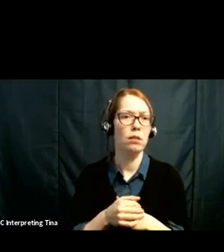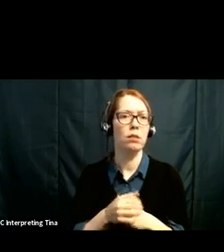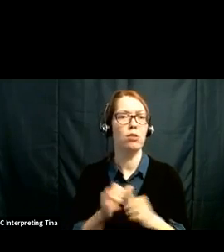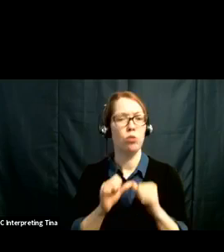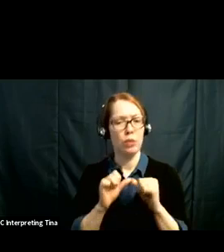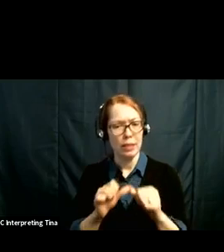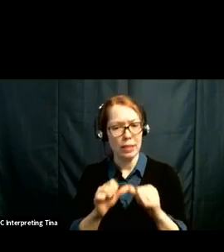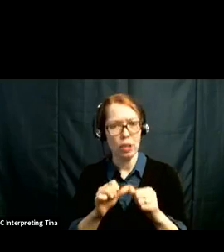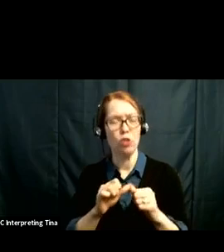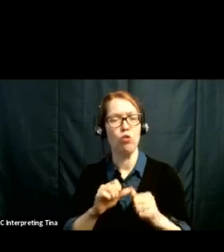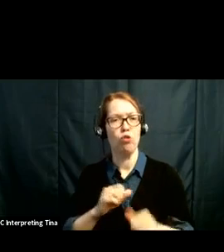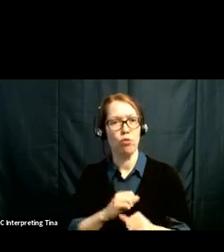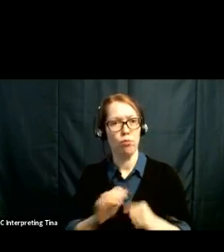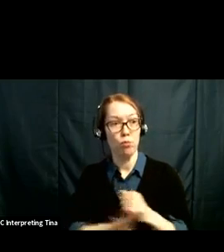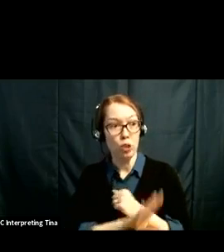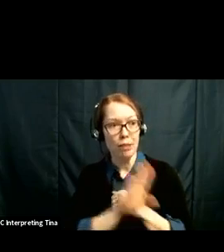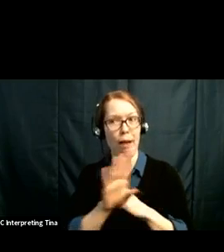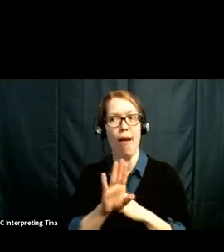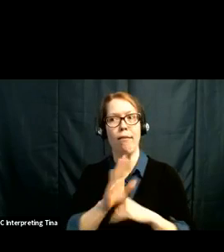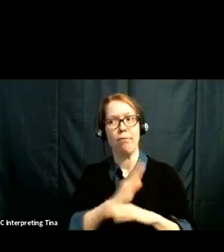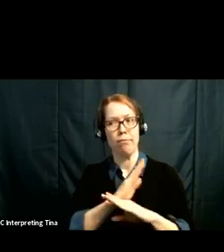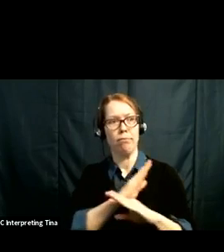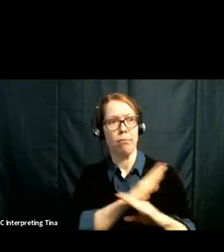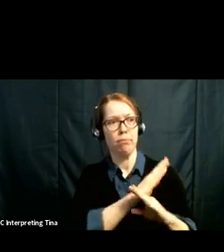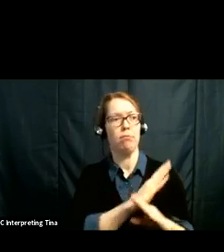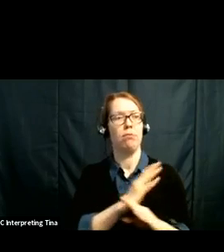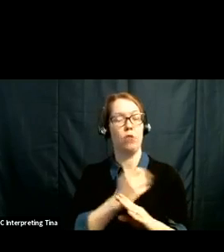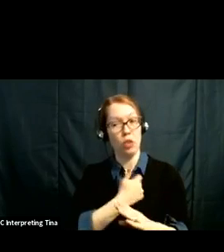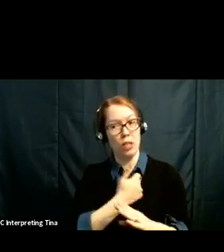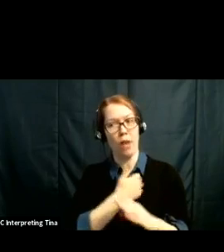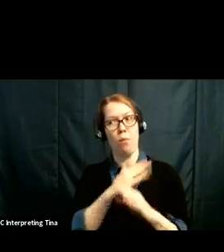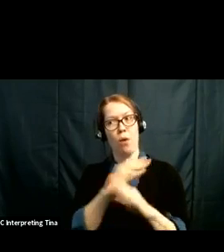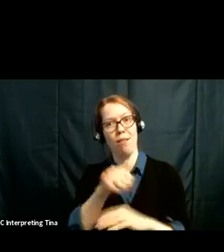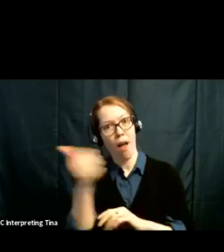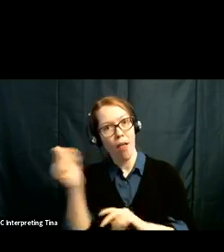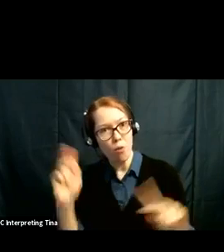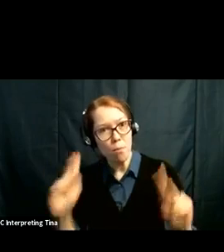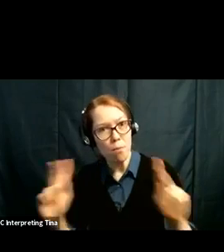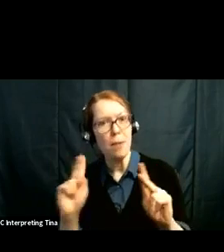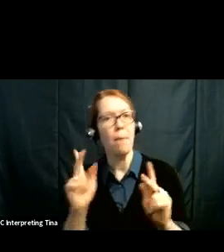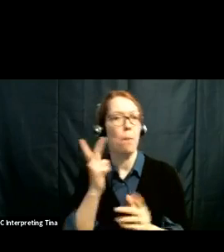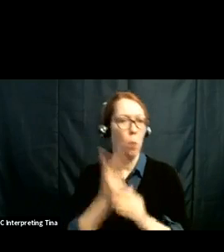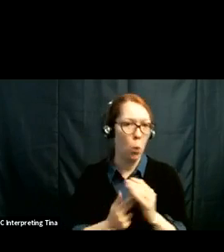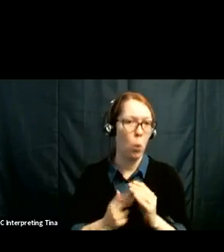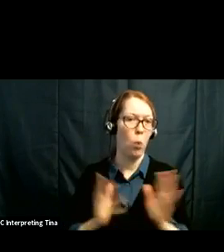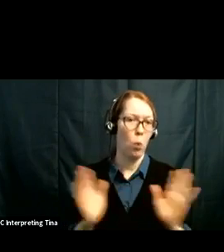continuing to protect everyone. And it protects you, it protects them.